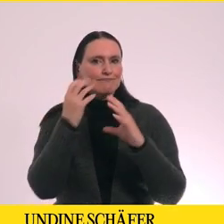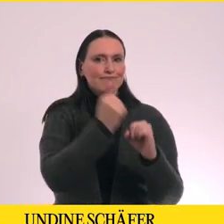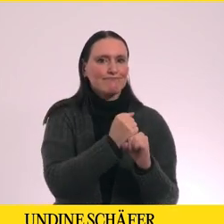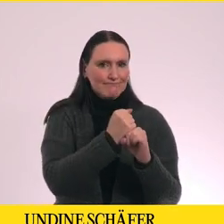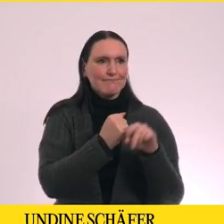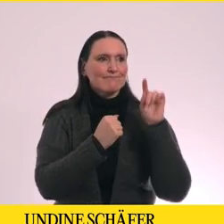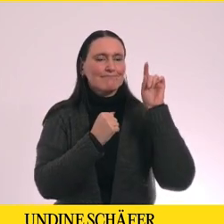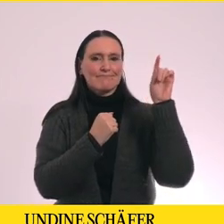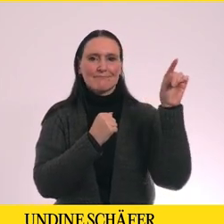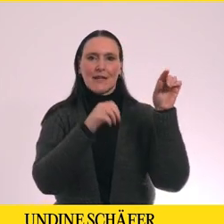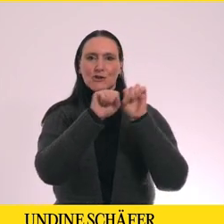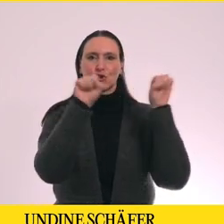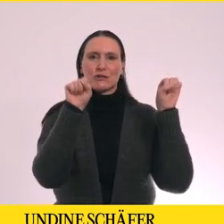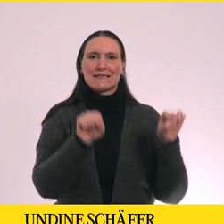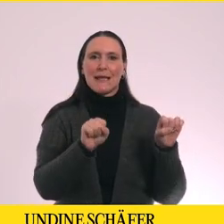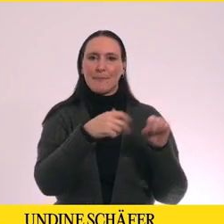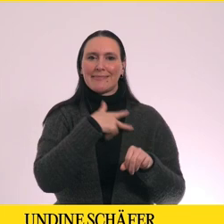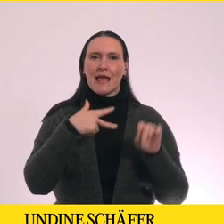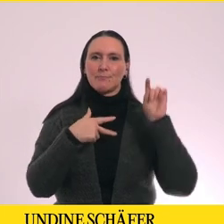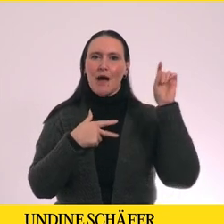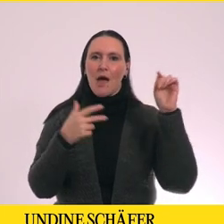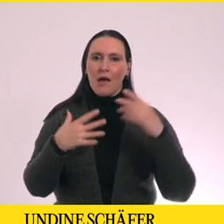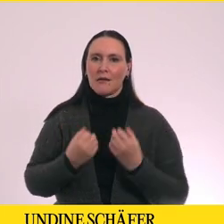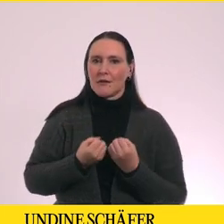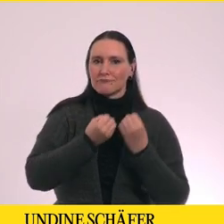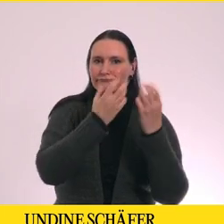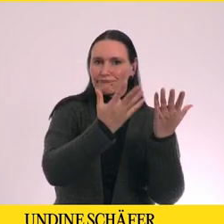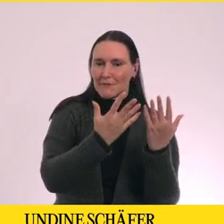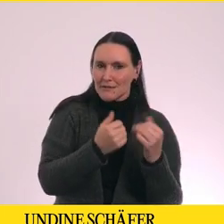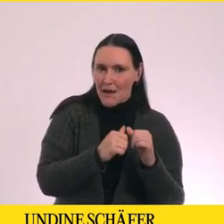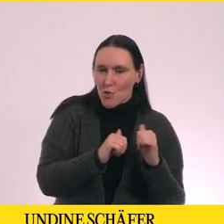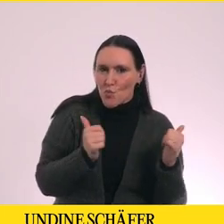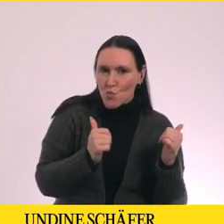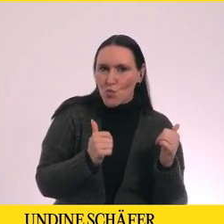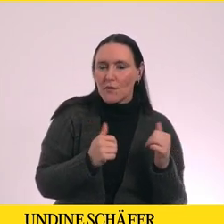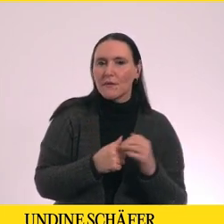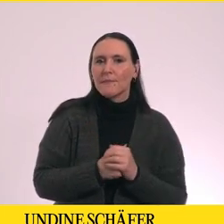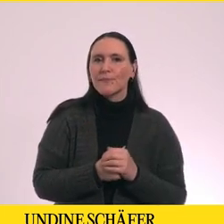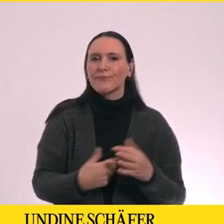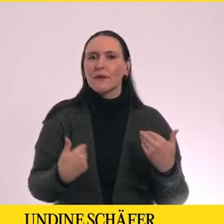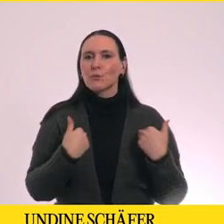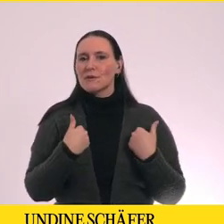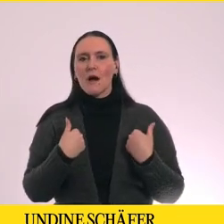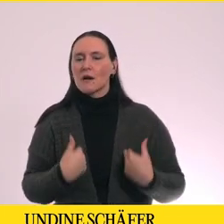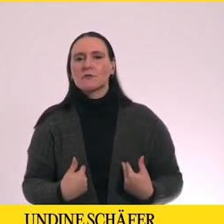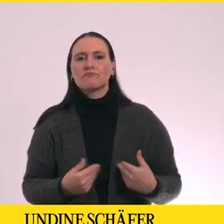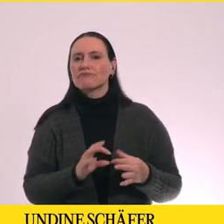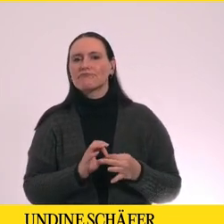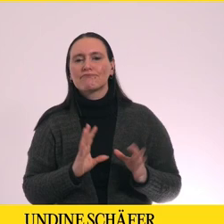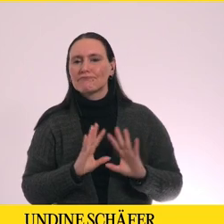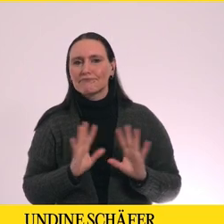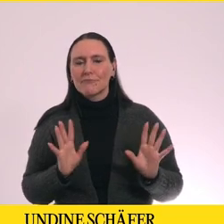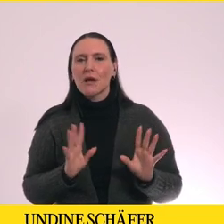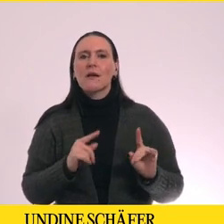question. And perhaps this has something, it has less to do with us, and it has more to do with kind of the crossroads